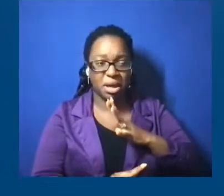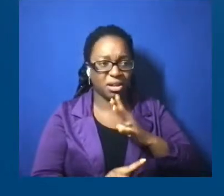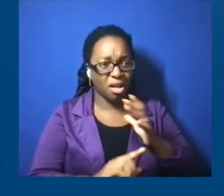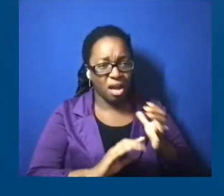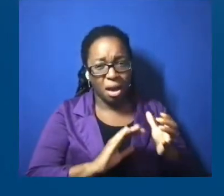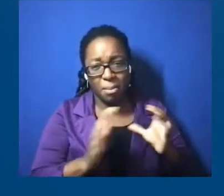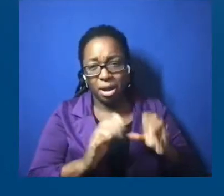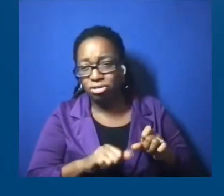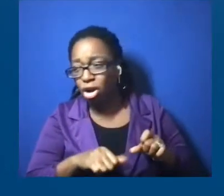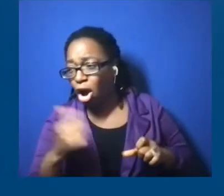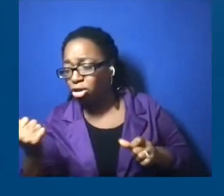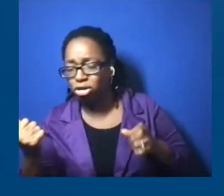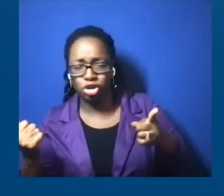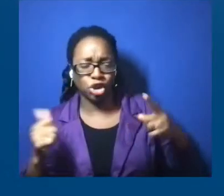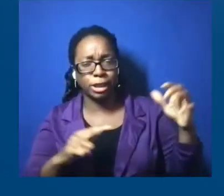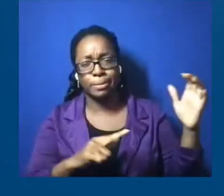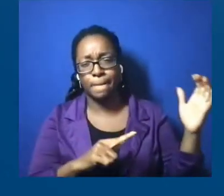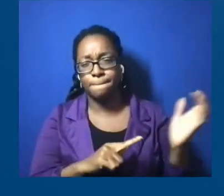combined.